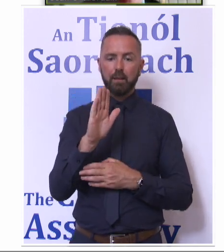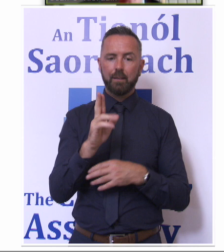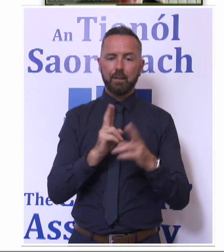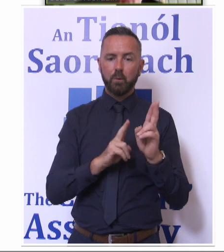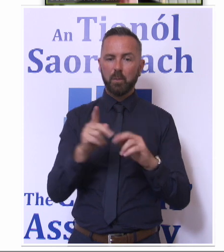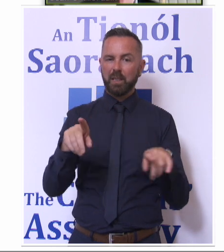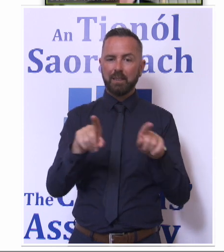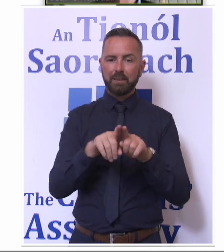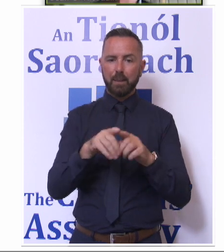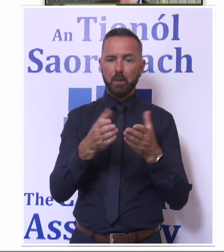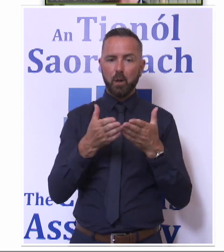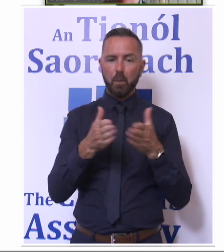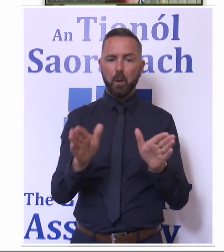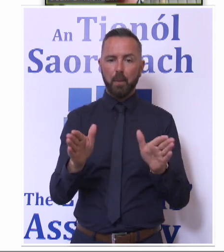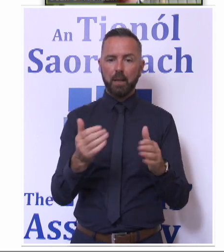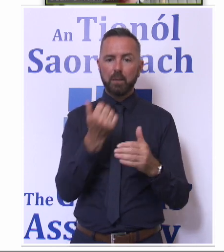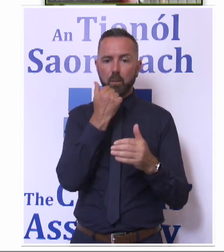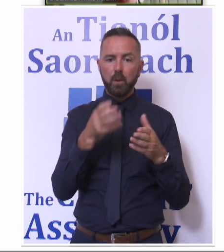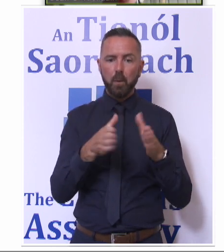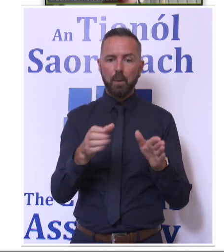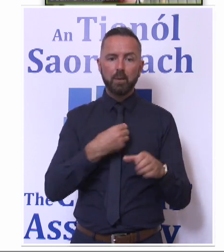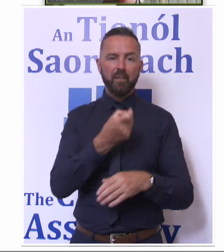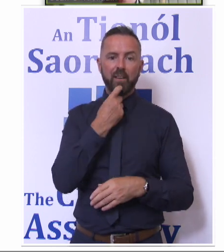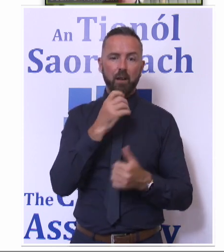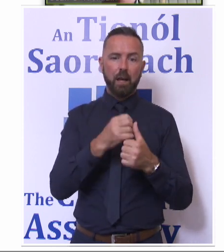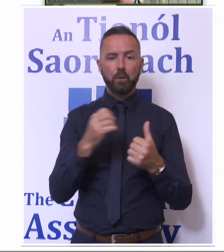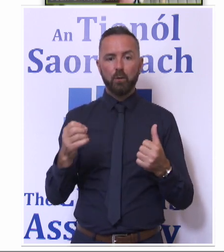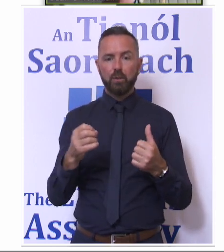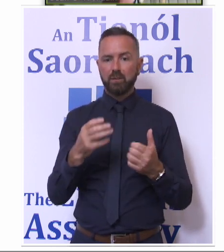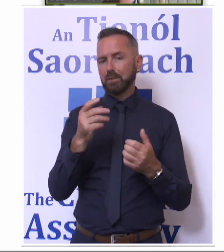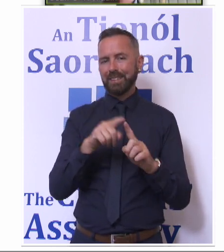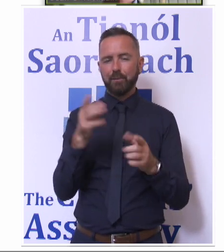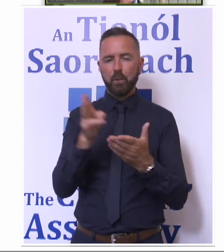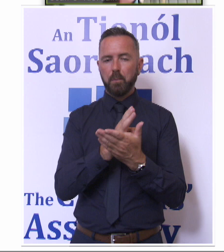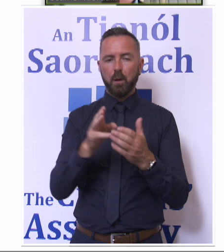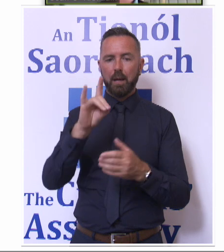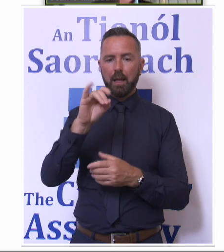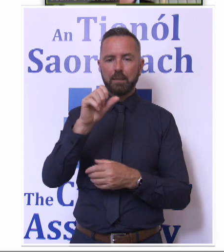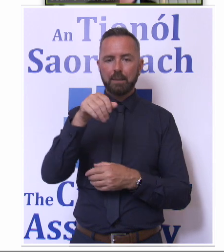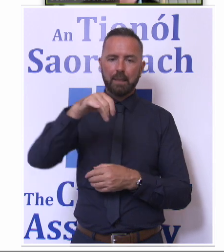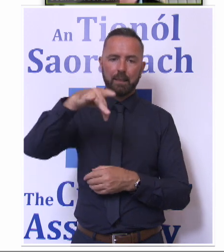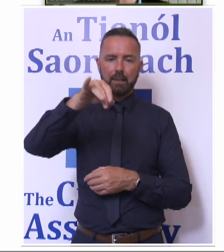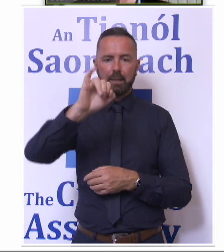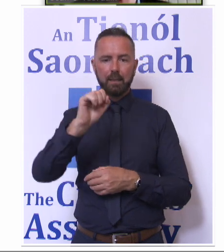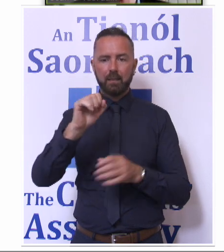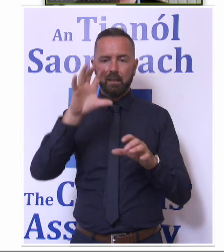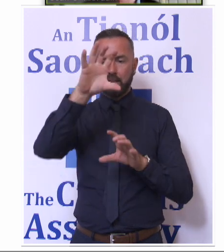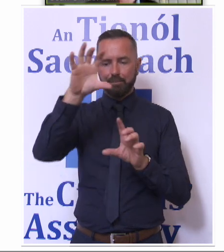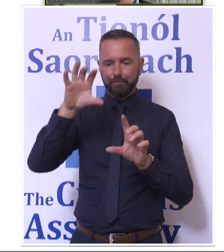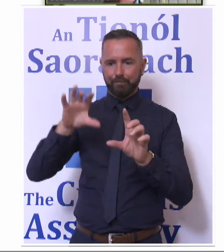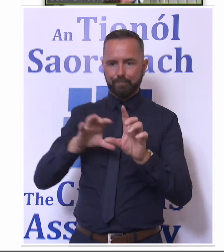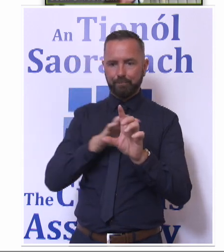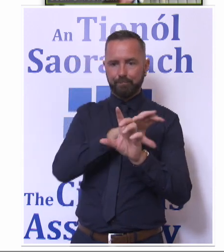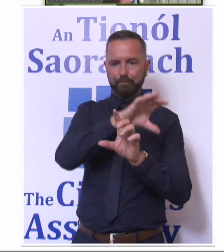similar populations to Fingal's and South Dublin's Dunleary Rathsdowns of the world. And even below those, not unlike what you